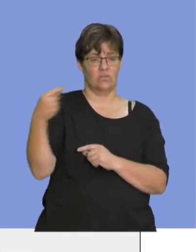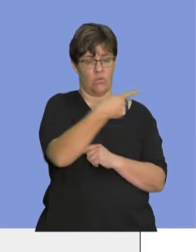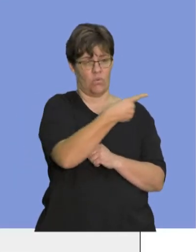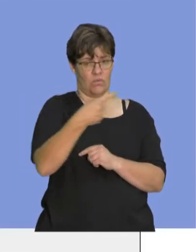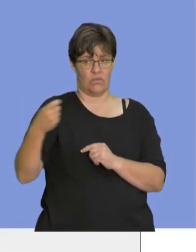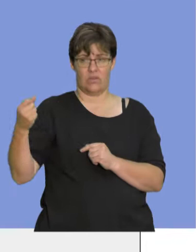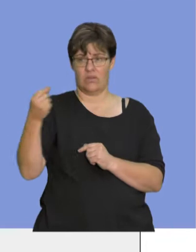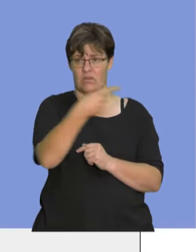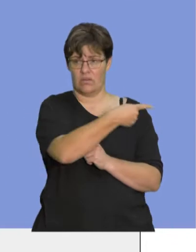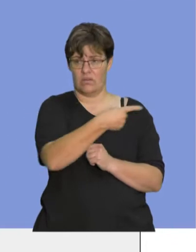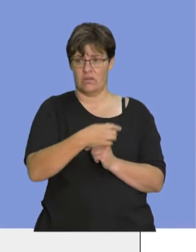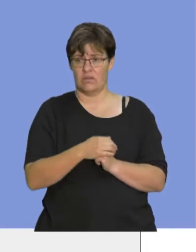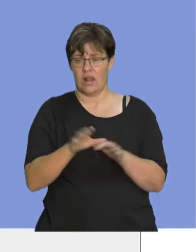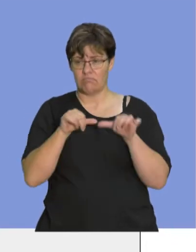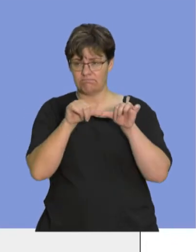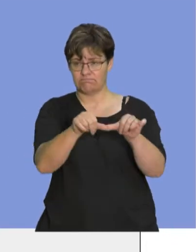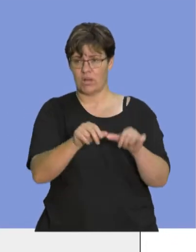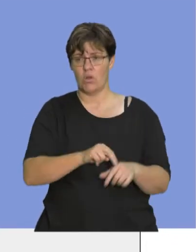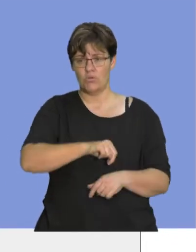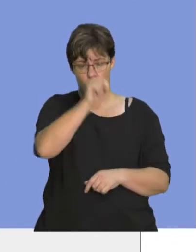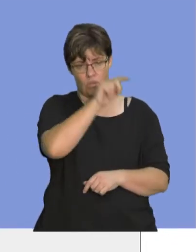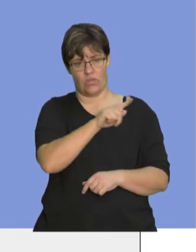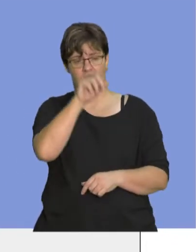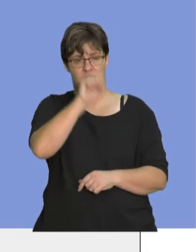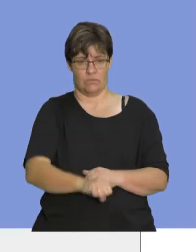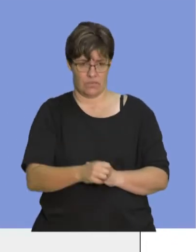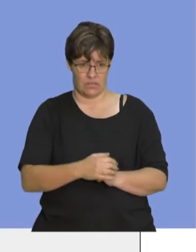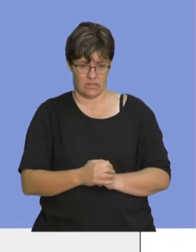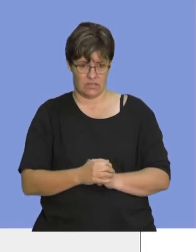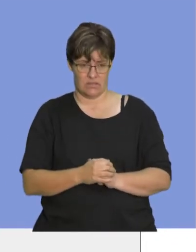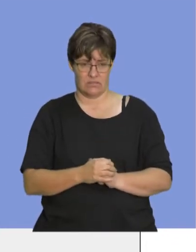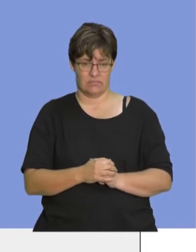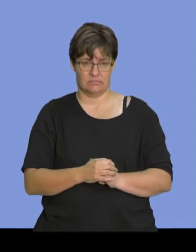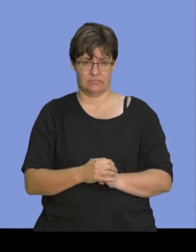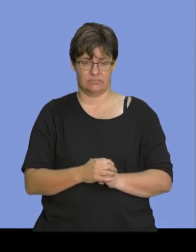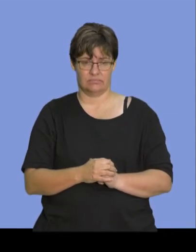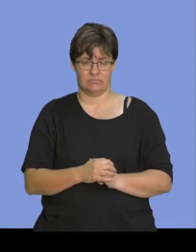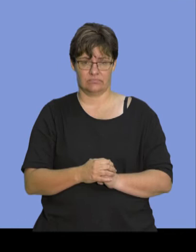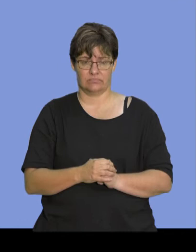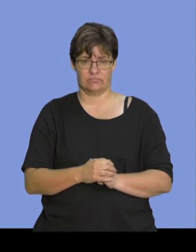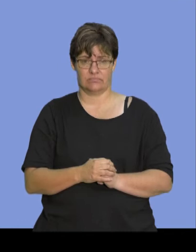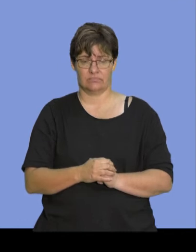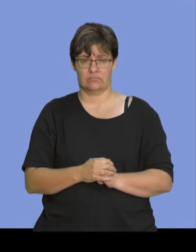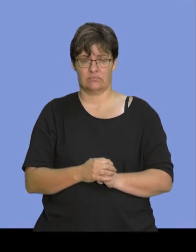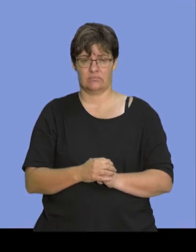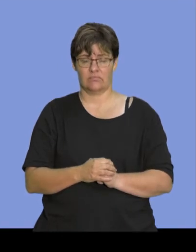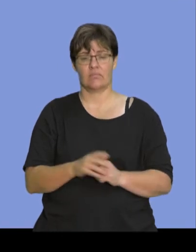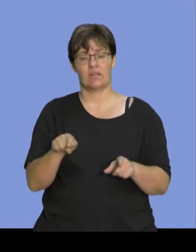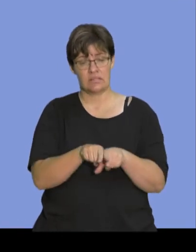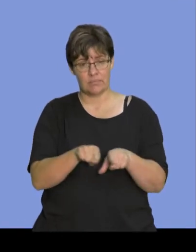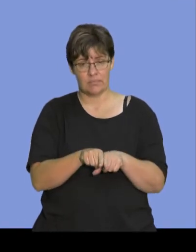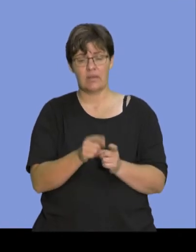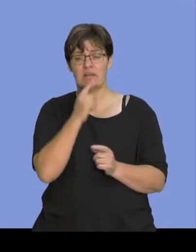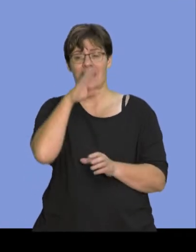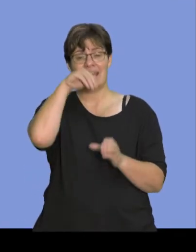see the direction of the field is still consistent as well. Right? And then, having